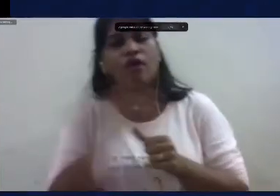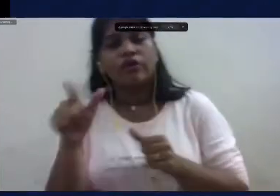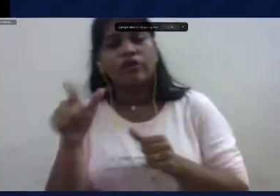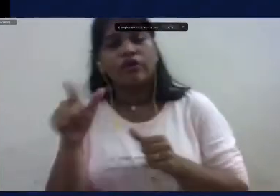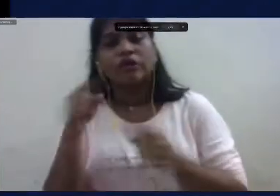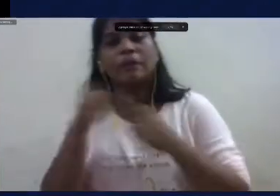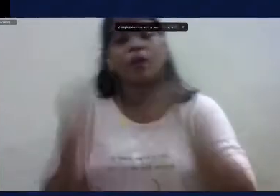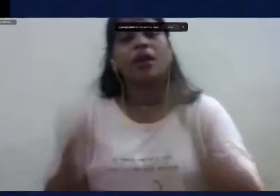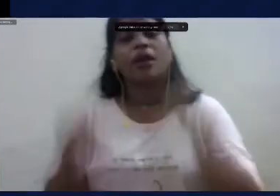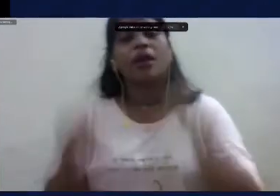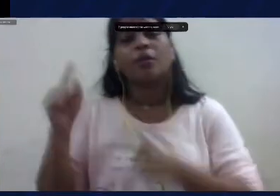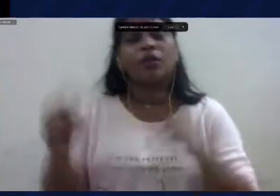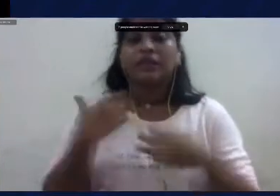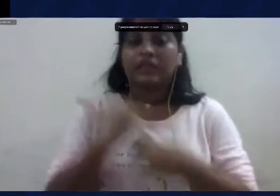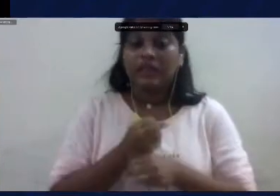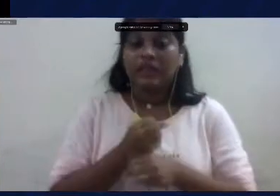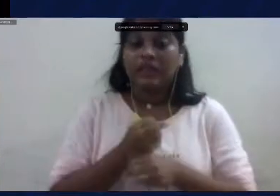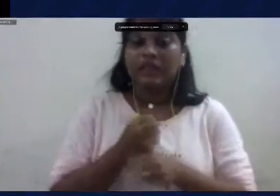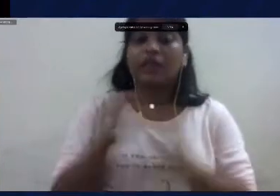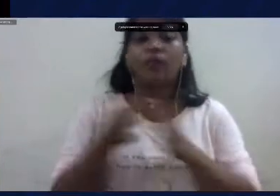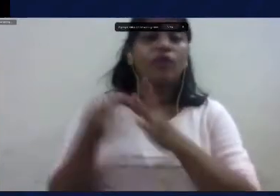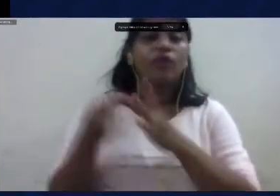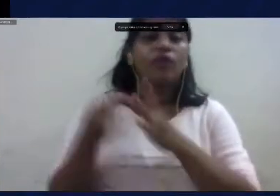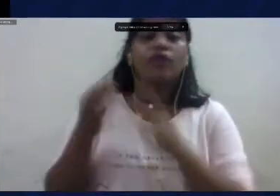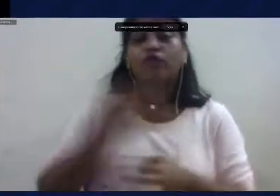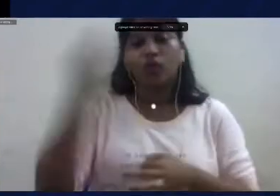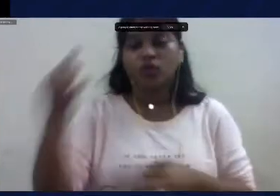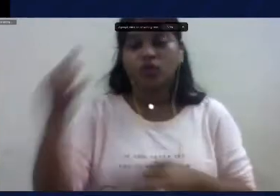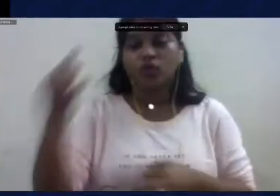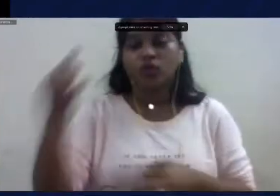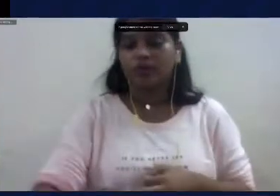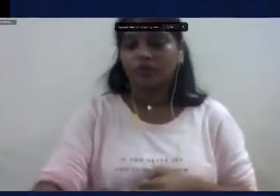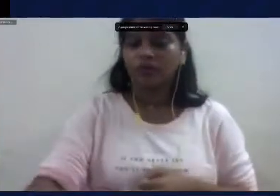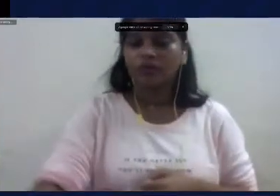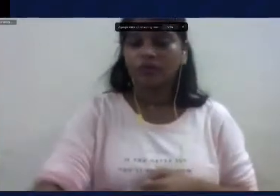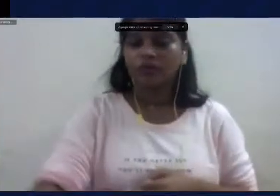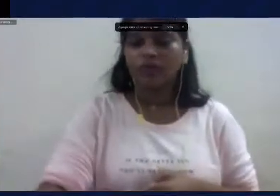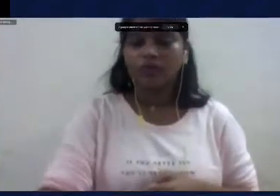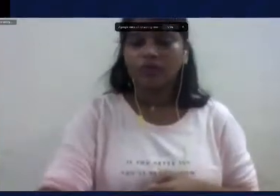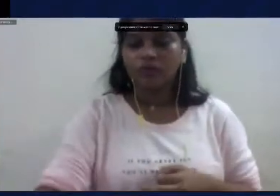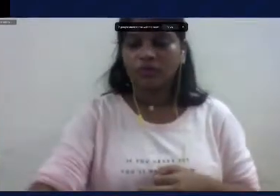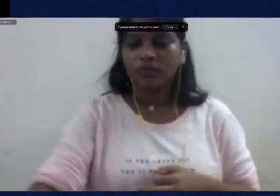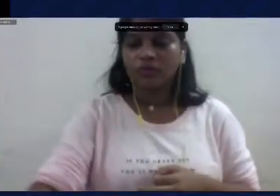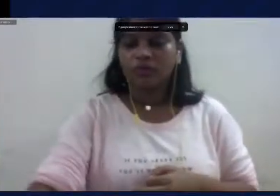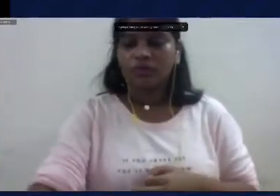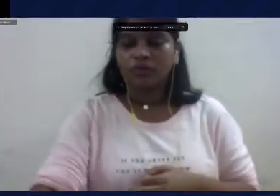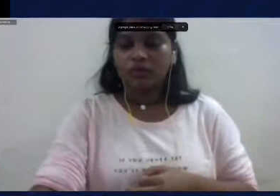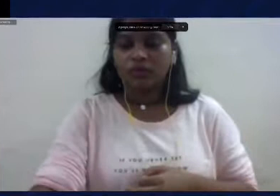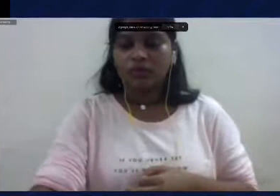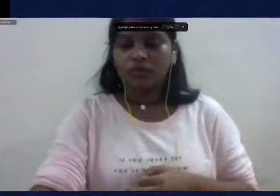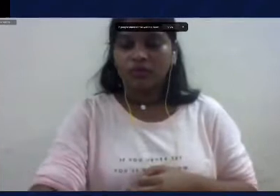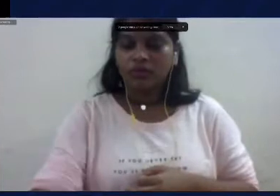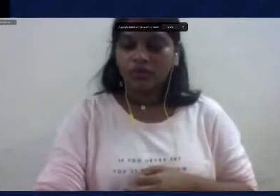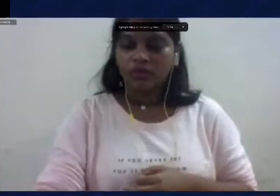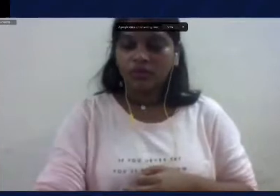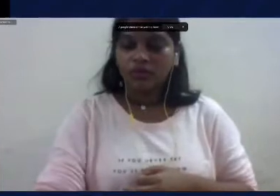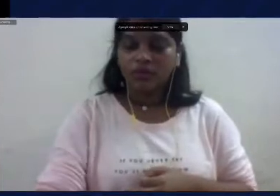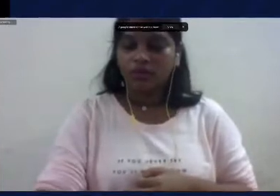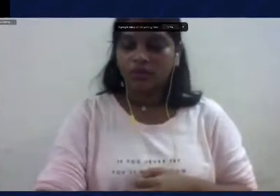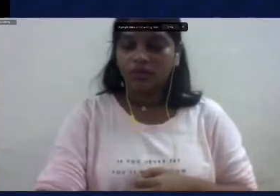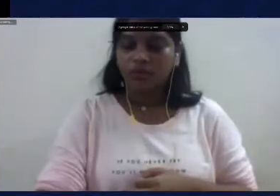parameters. Create that preferred future. And from there, instead of forecasting, you sort of backcast from there. Look